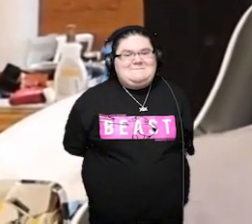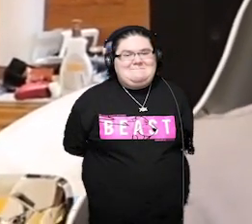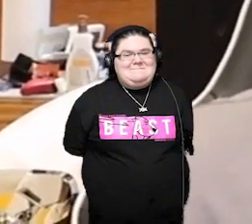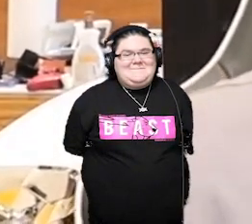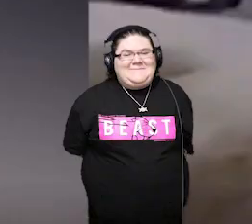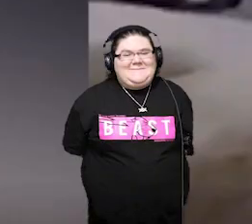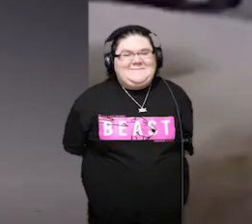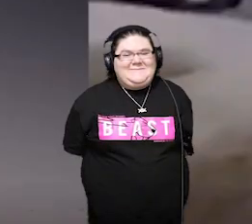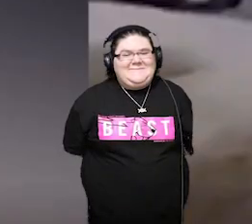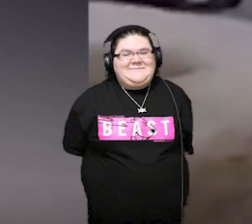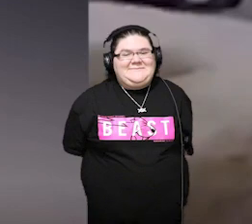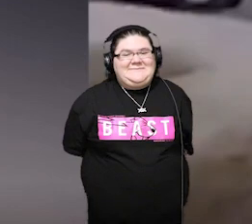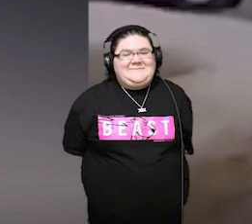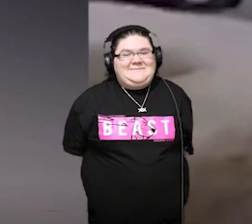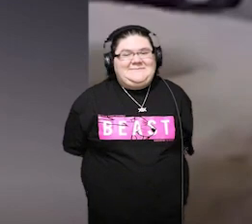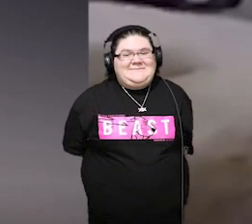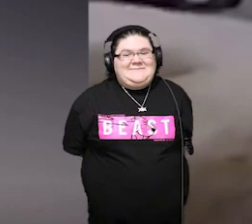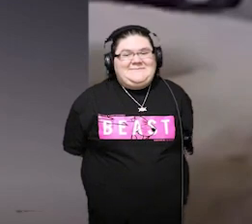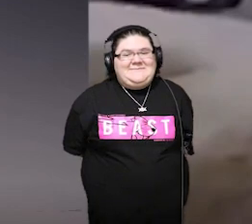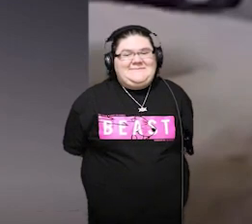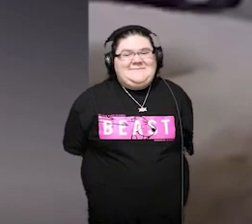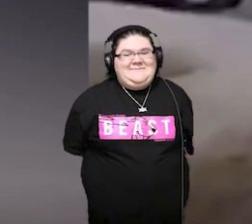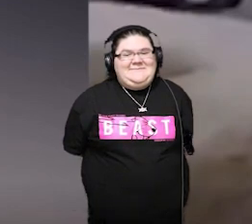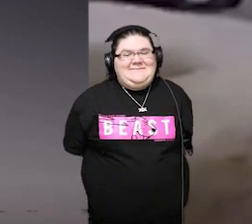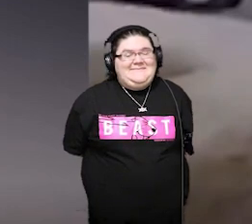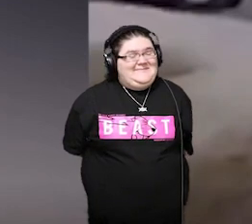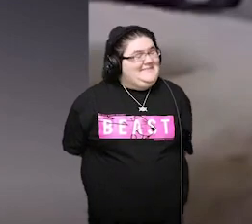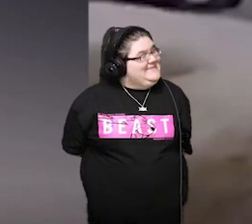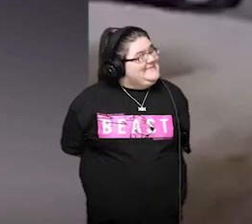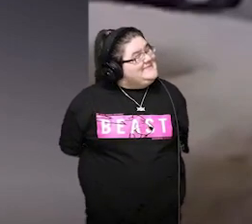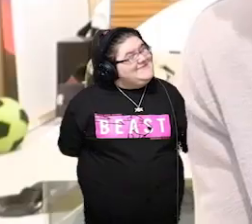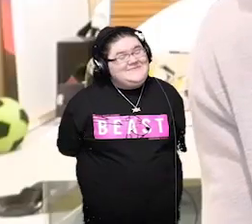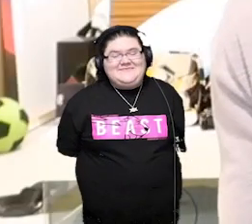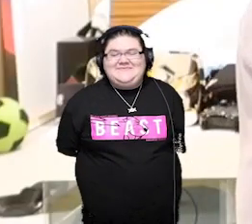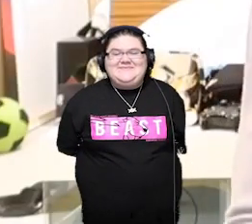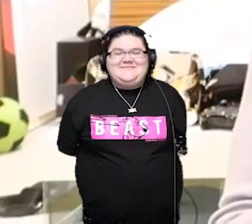mad. How's his body drooping like that?